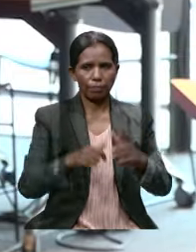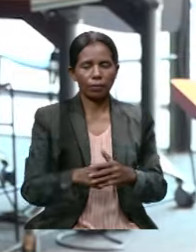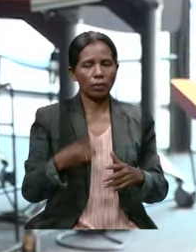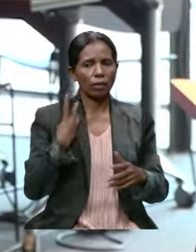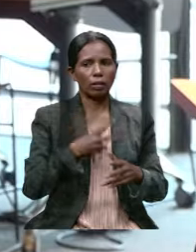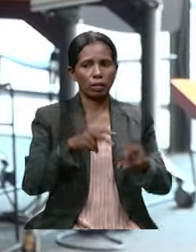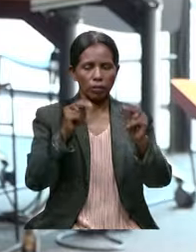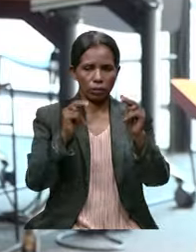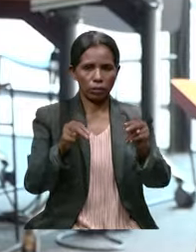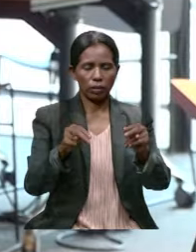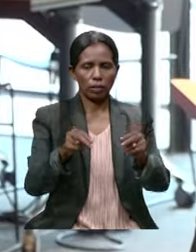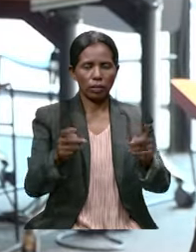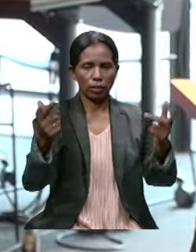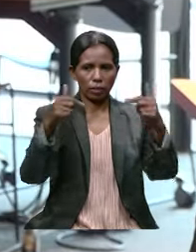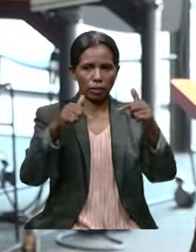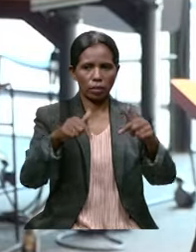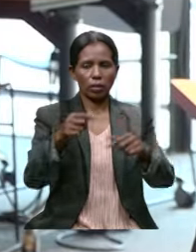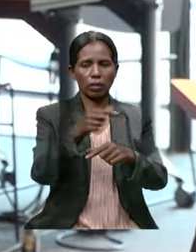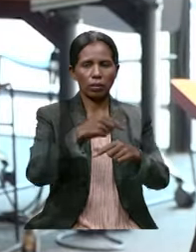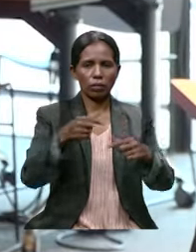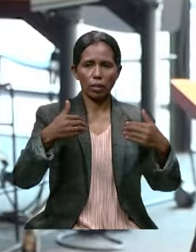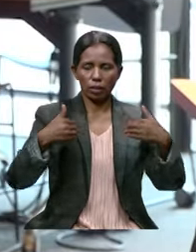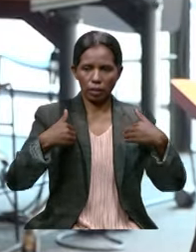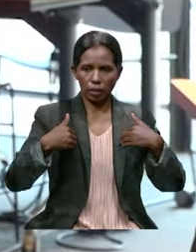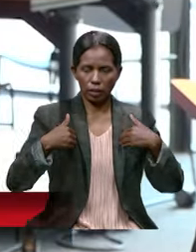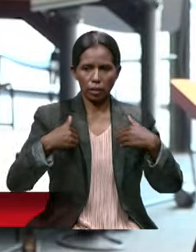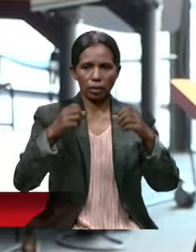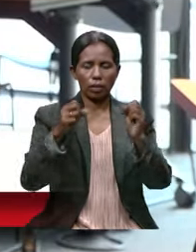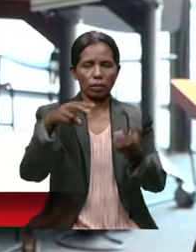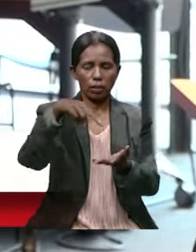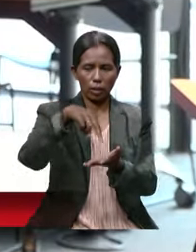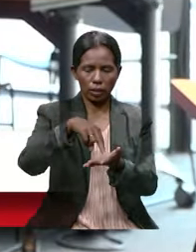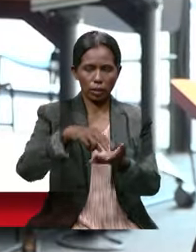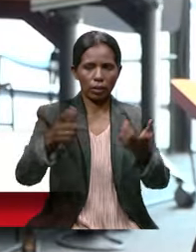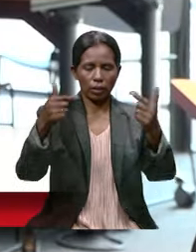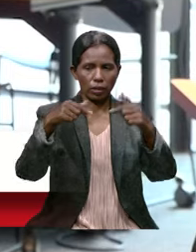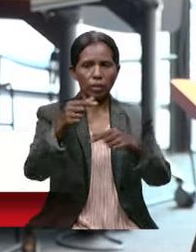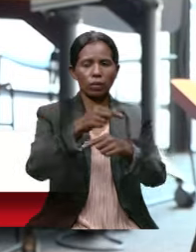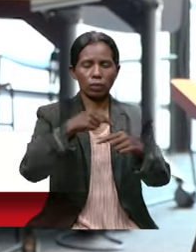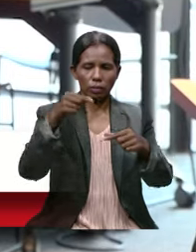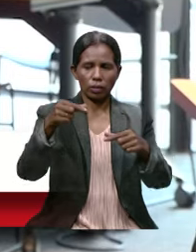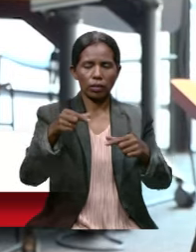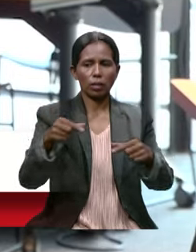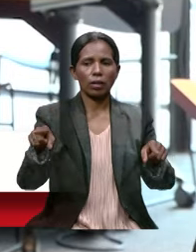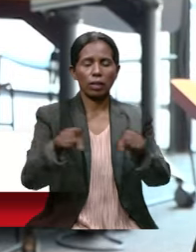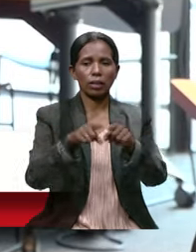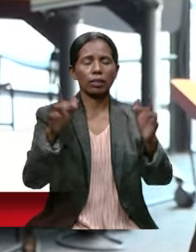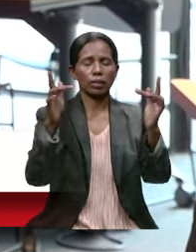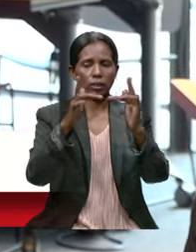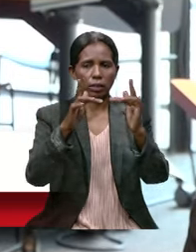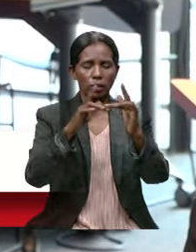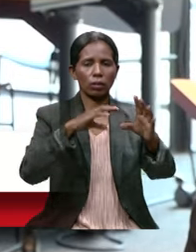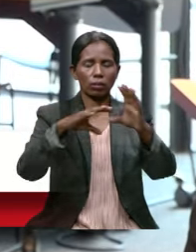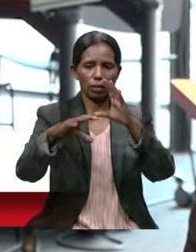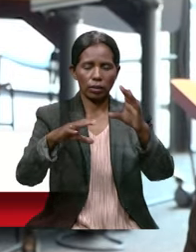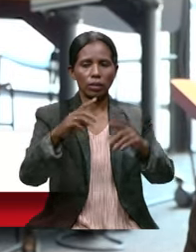Google's partners to come in here so that Google has a reason to come. Google is also a technology company that relies